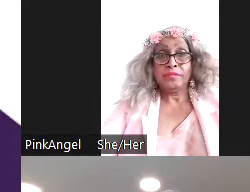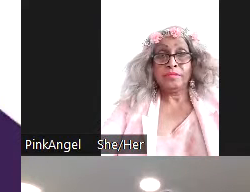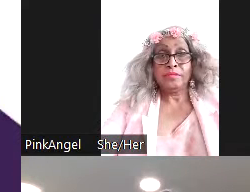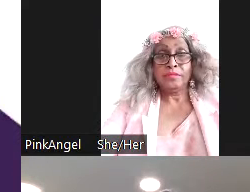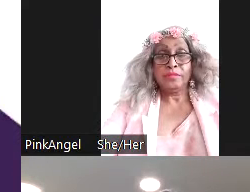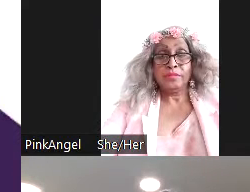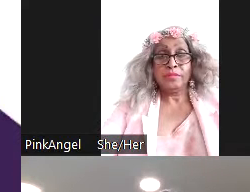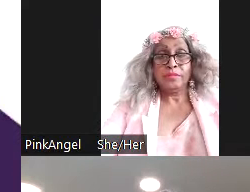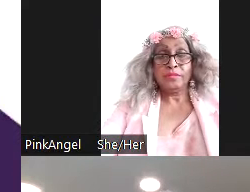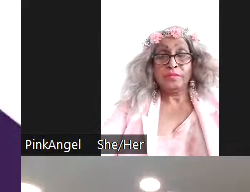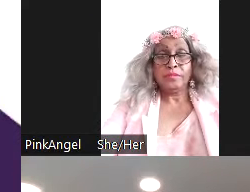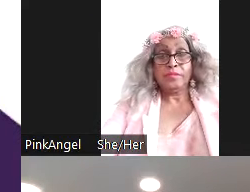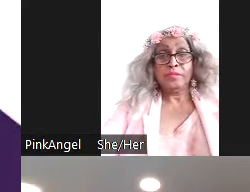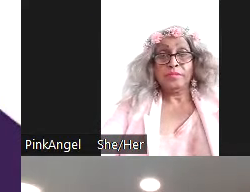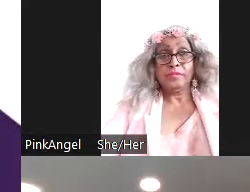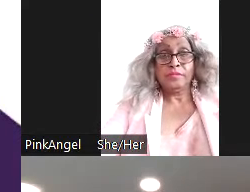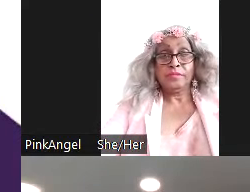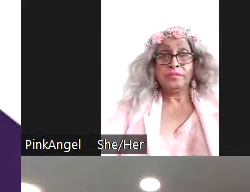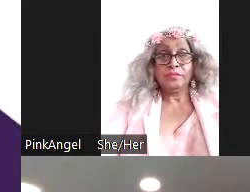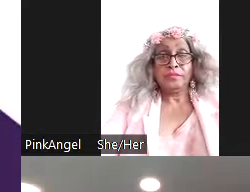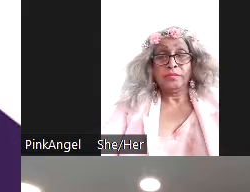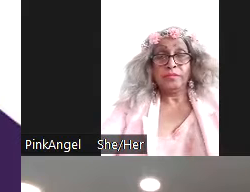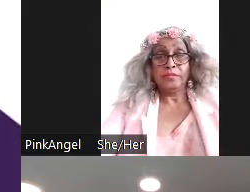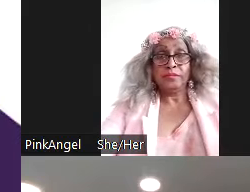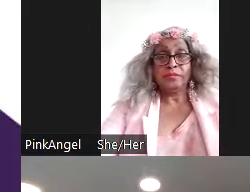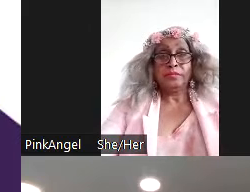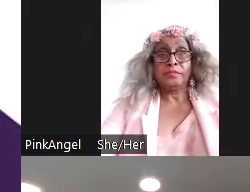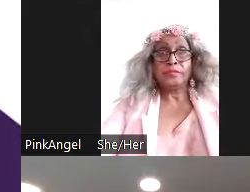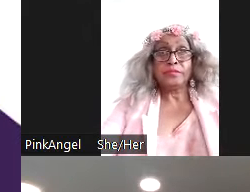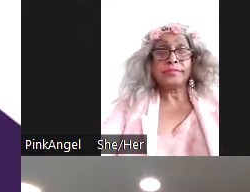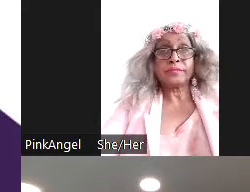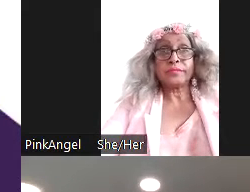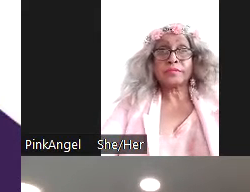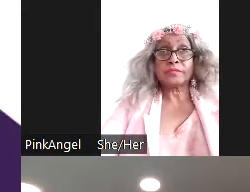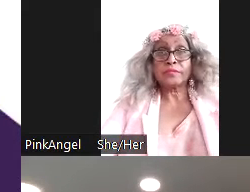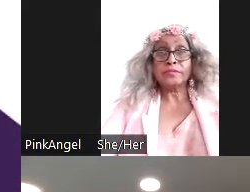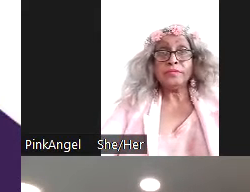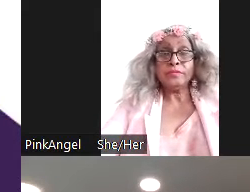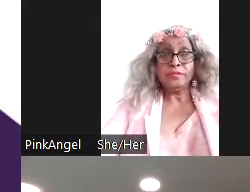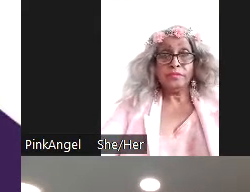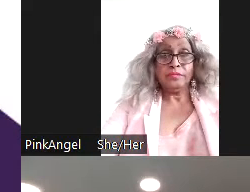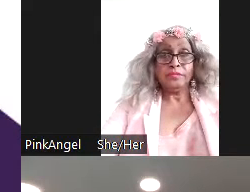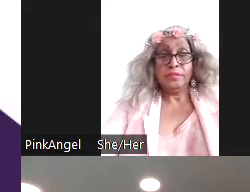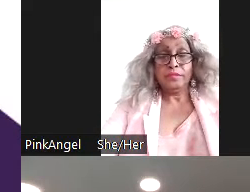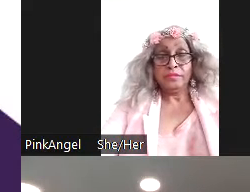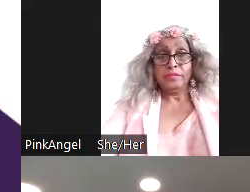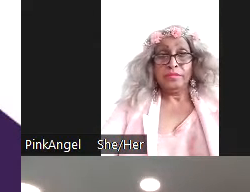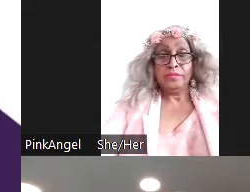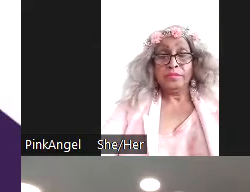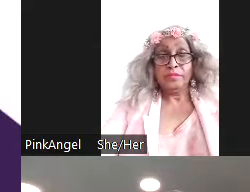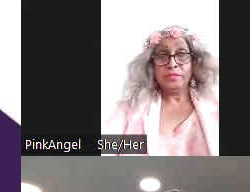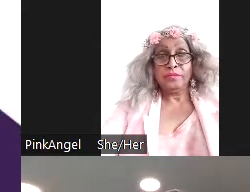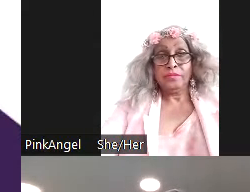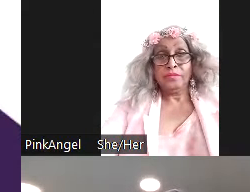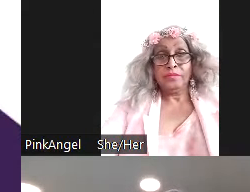and awareness. So we do a lot of work and education through social media to and education